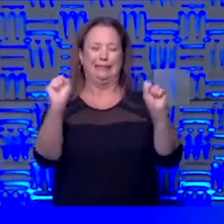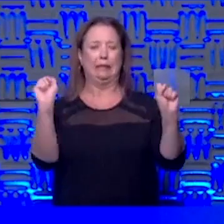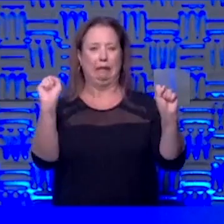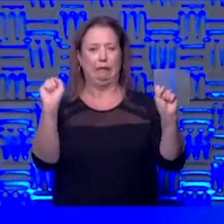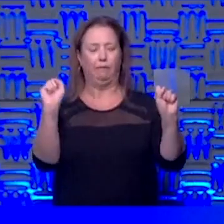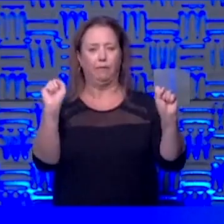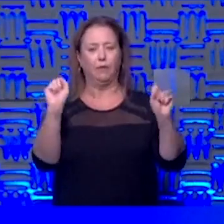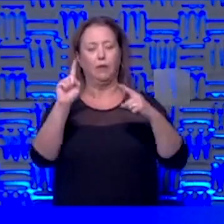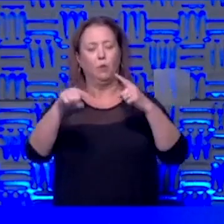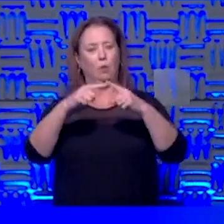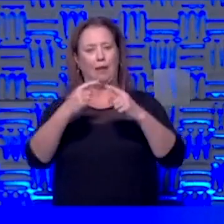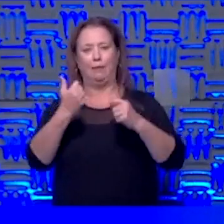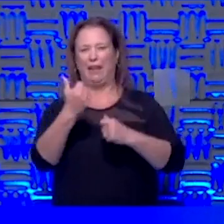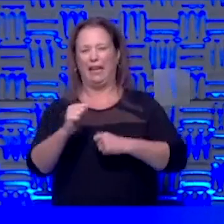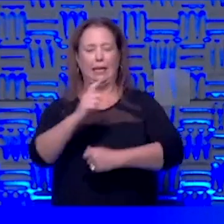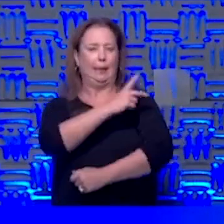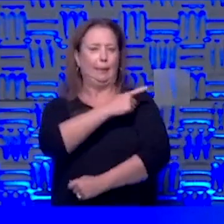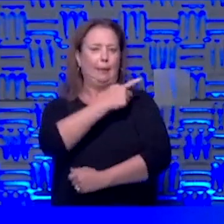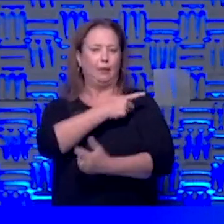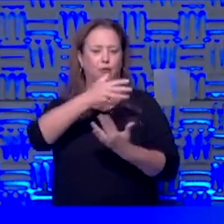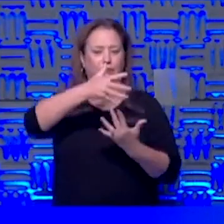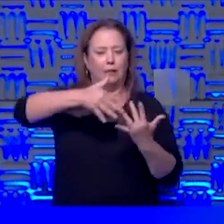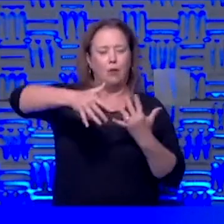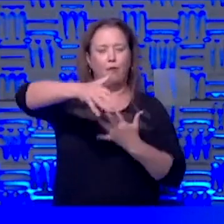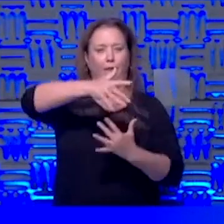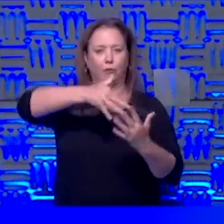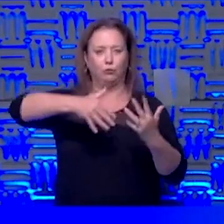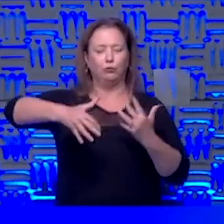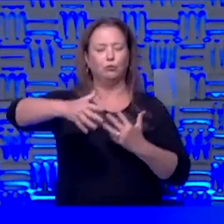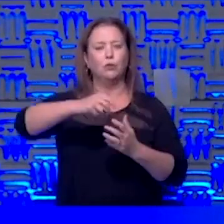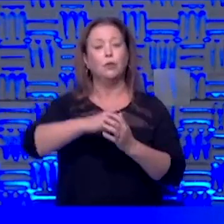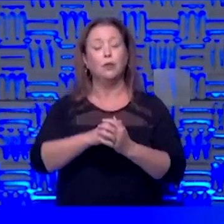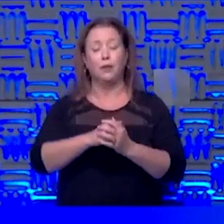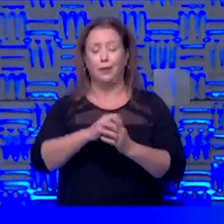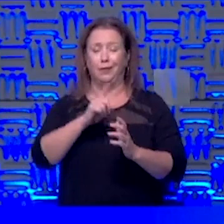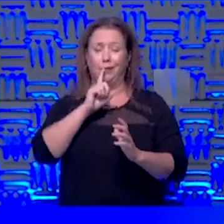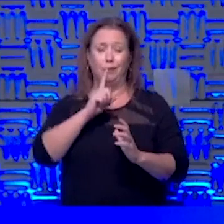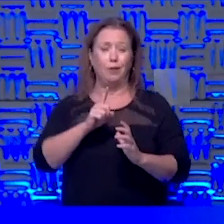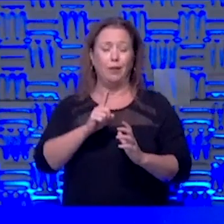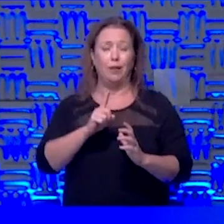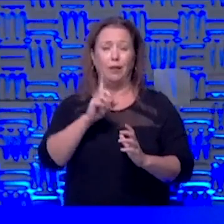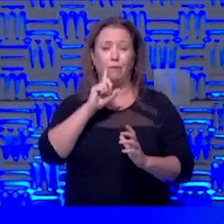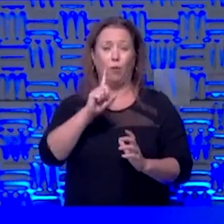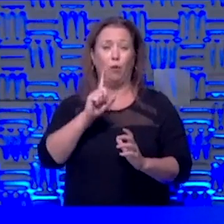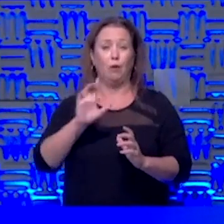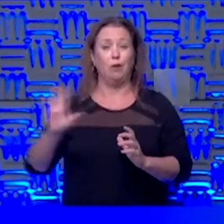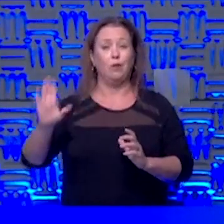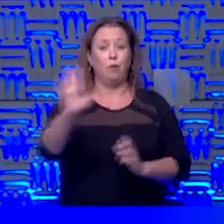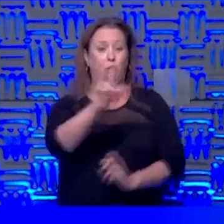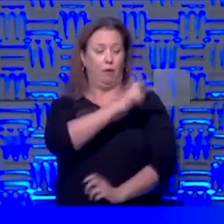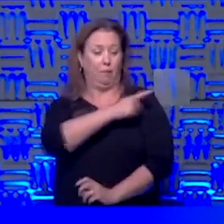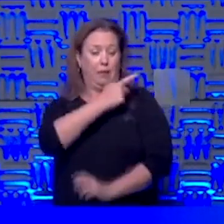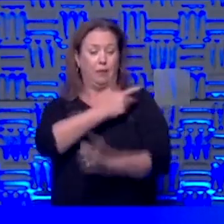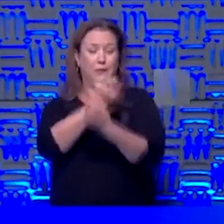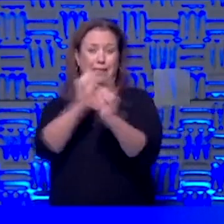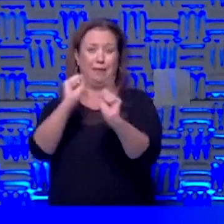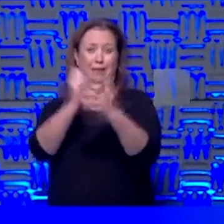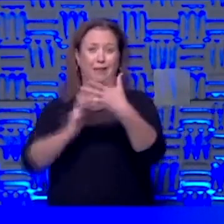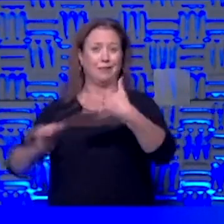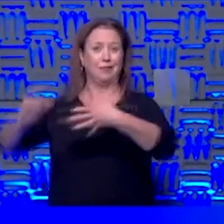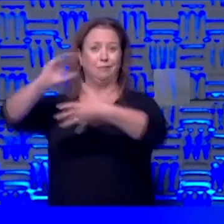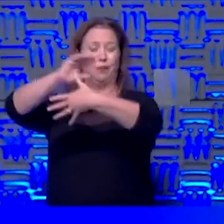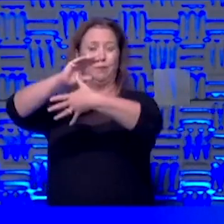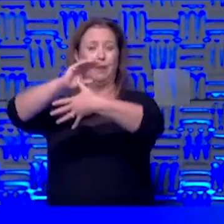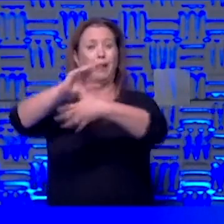doing when they have any patient interactions. And again, this is really for patient safety is the utmost importance, as well